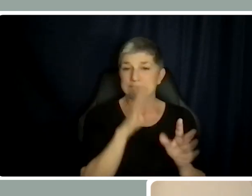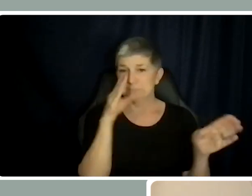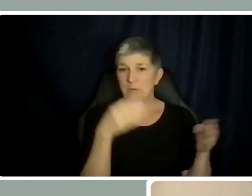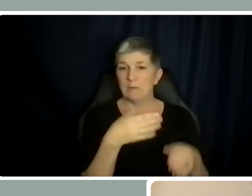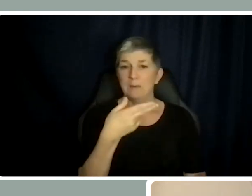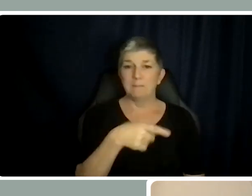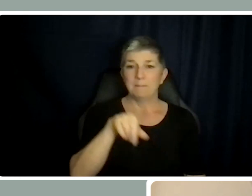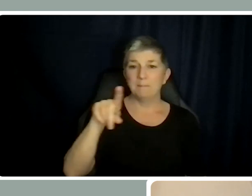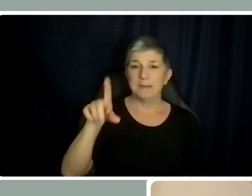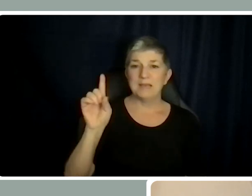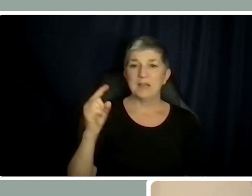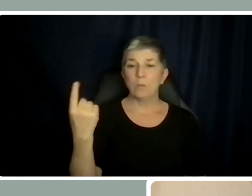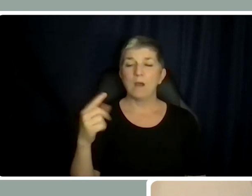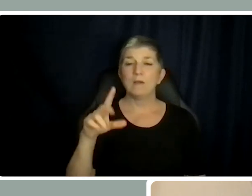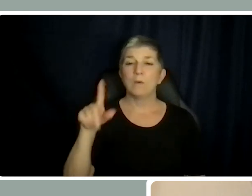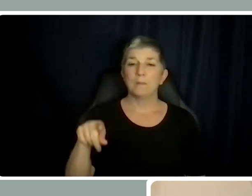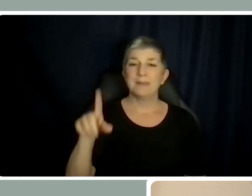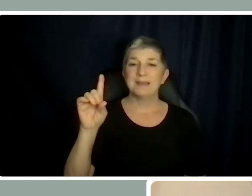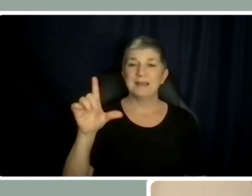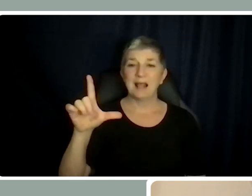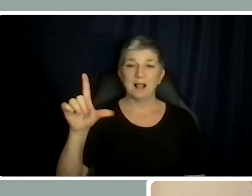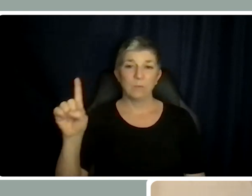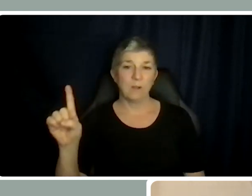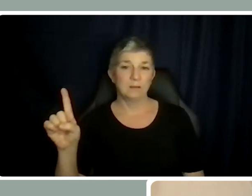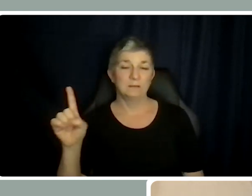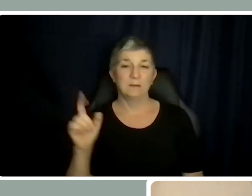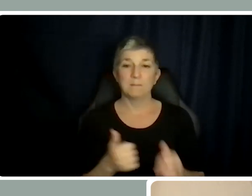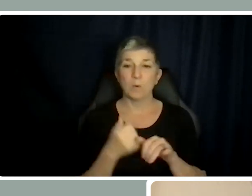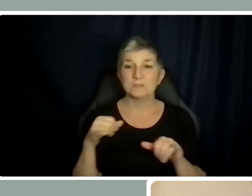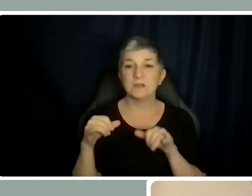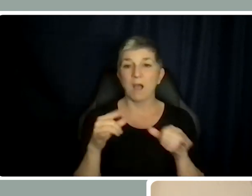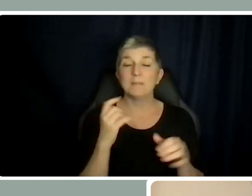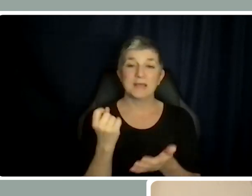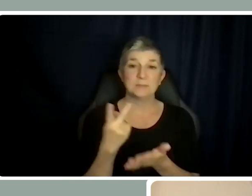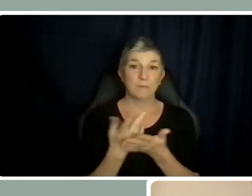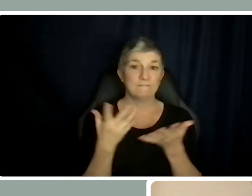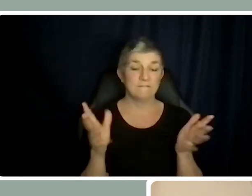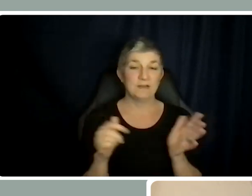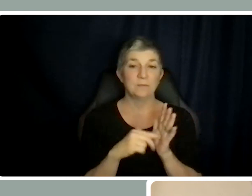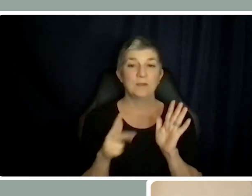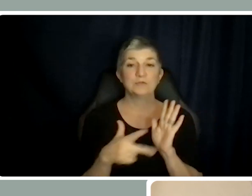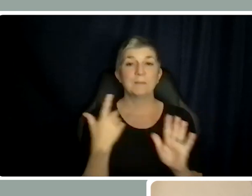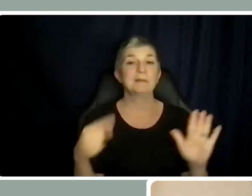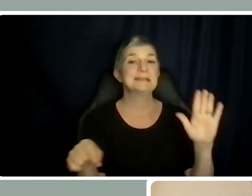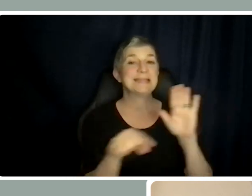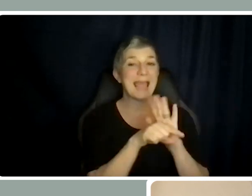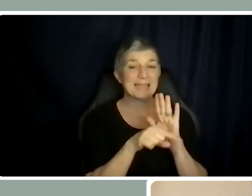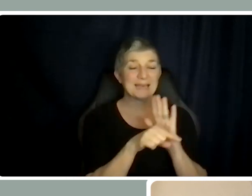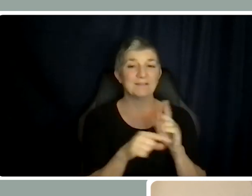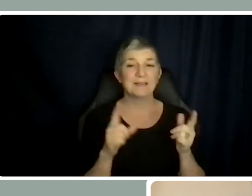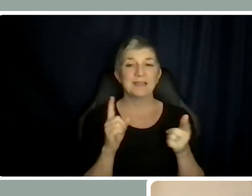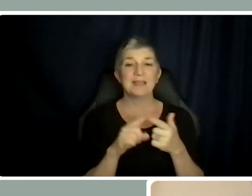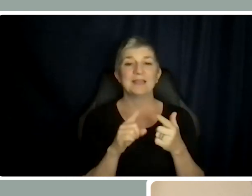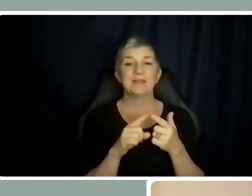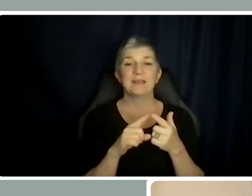PD-1 or PD-L1. And, the most common one that is approved in triple negative breast cancer is pembrolizumab